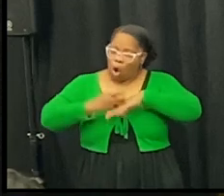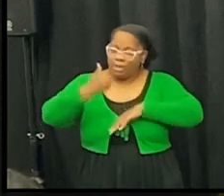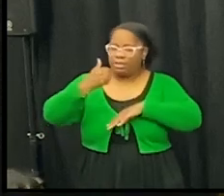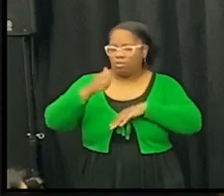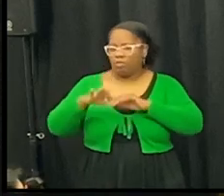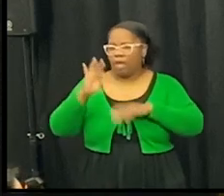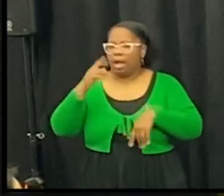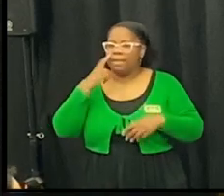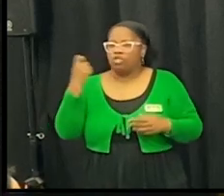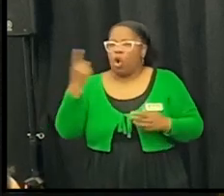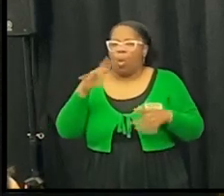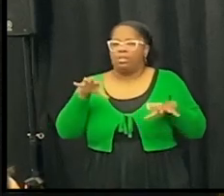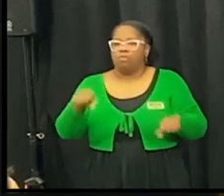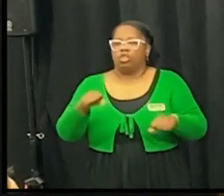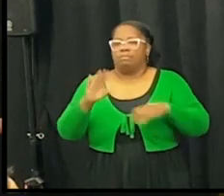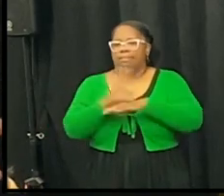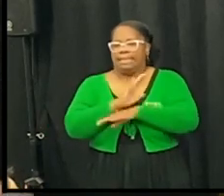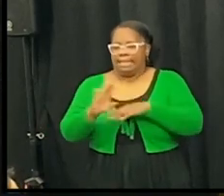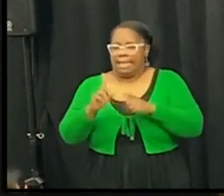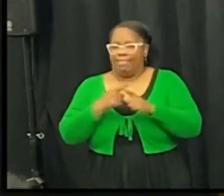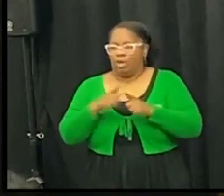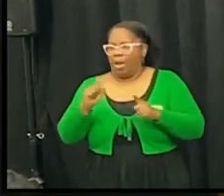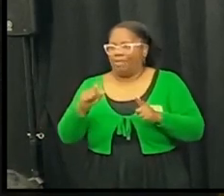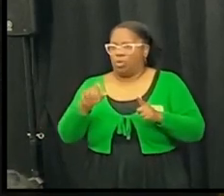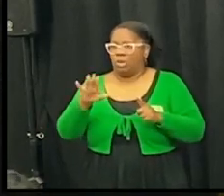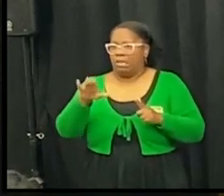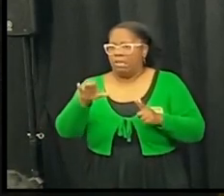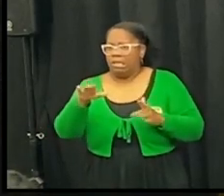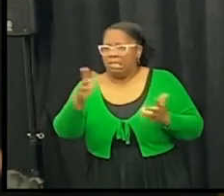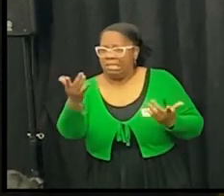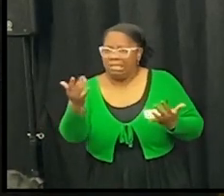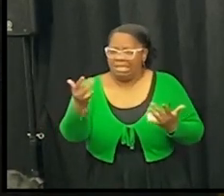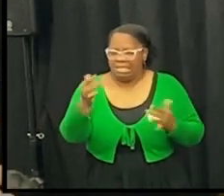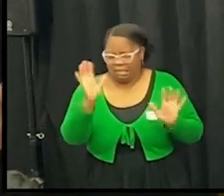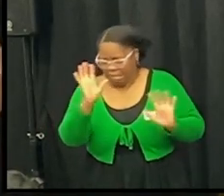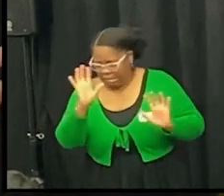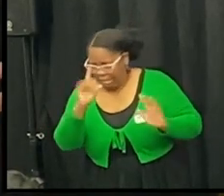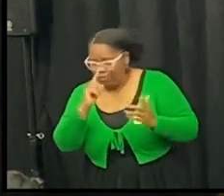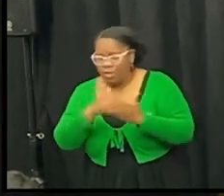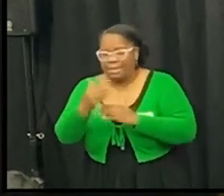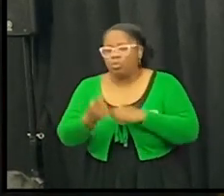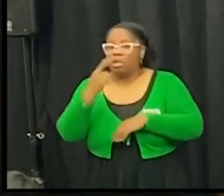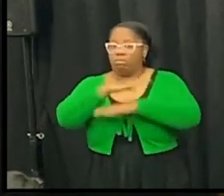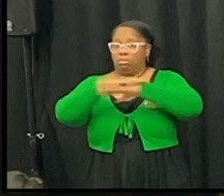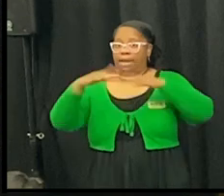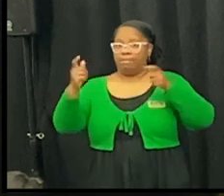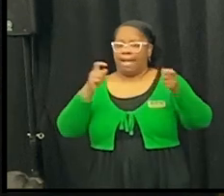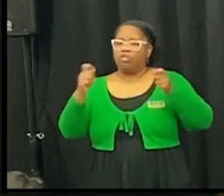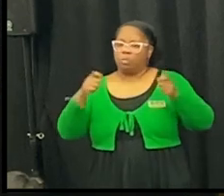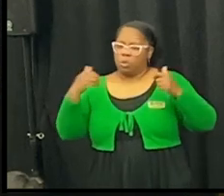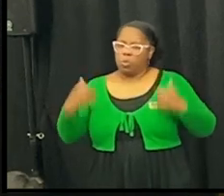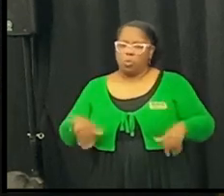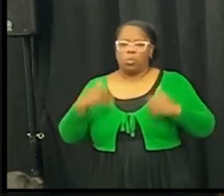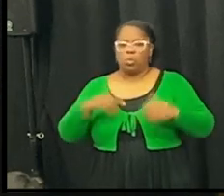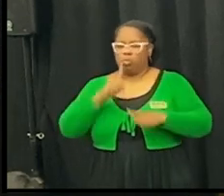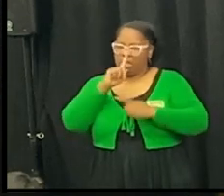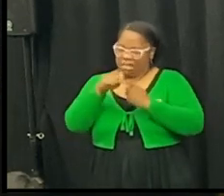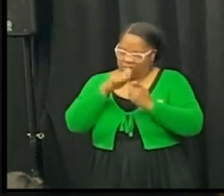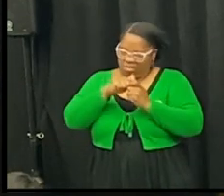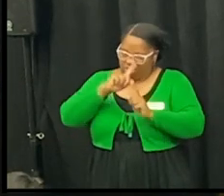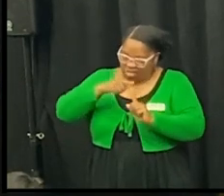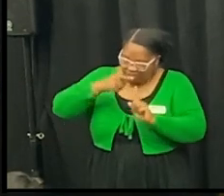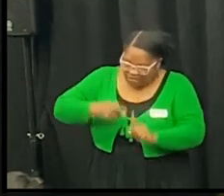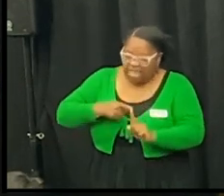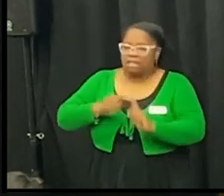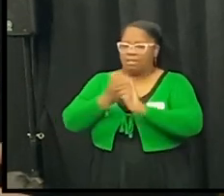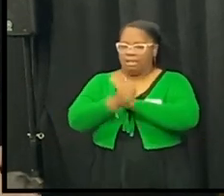because they're always booked and busy, and then you have to be like, just try to find the next one. So stage management is also a really specific and specific skill